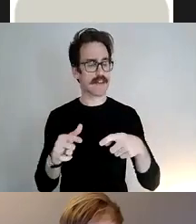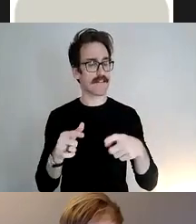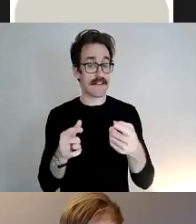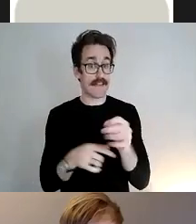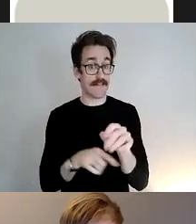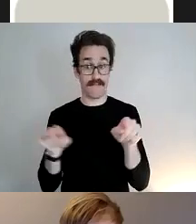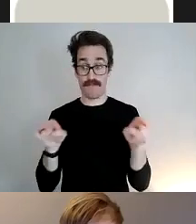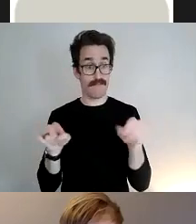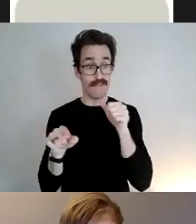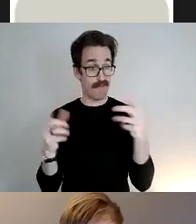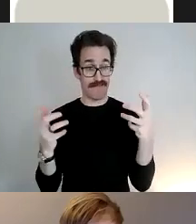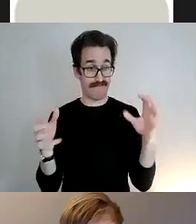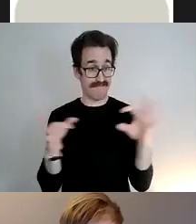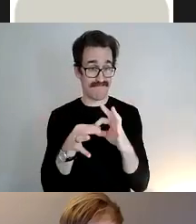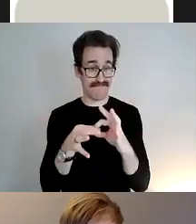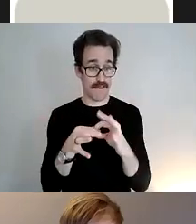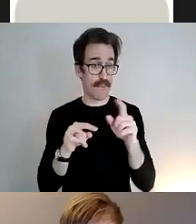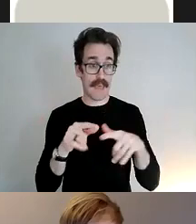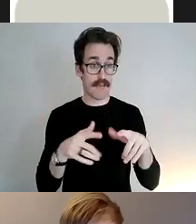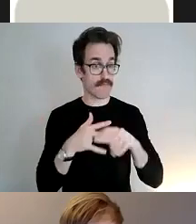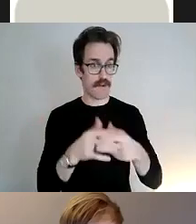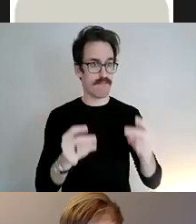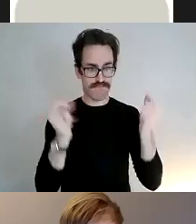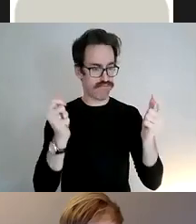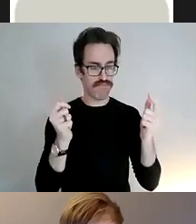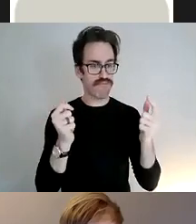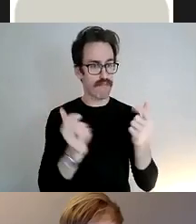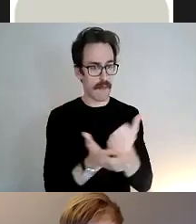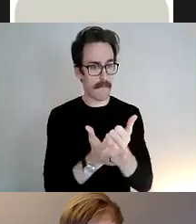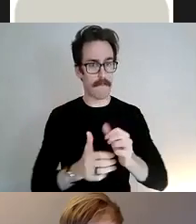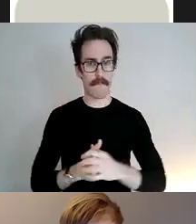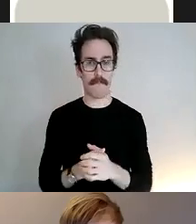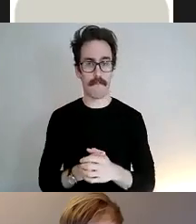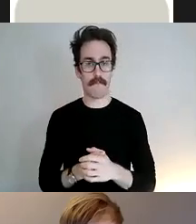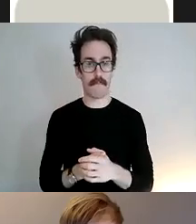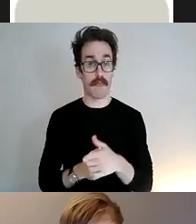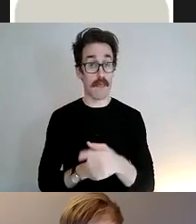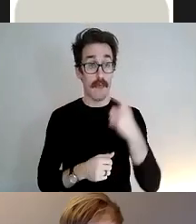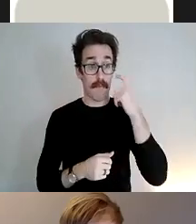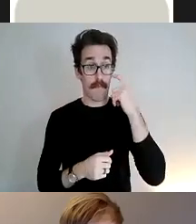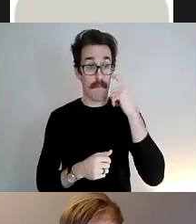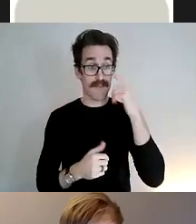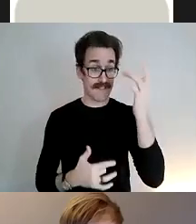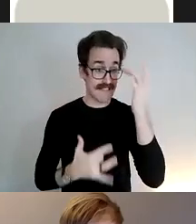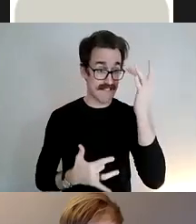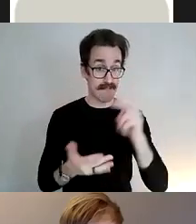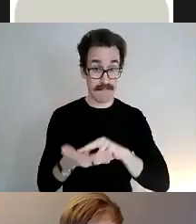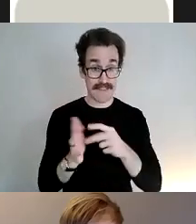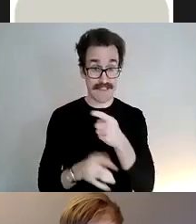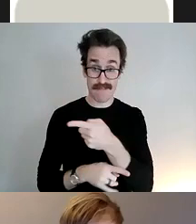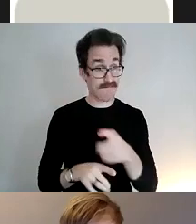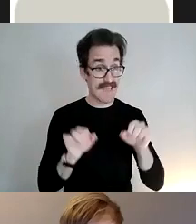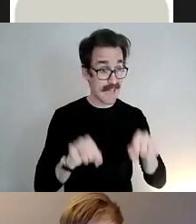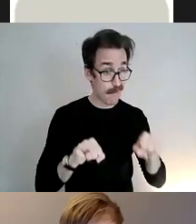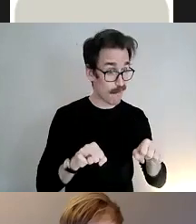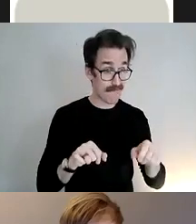way. And again, mental illness also doesn't necessarily mean that they're incapable. And maybe they're incapable of certain things. Maybe